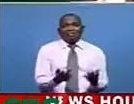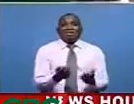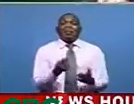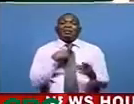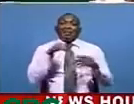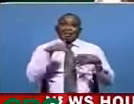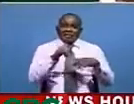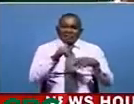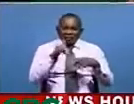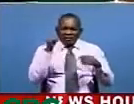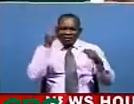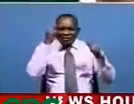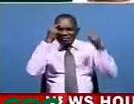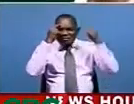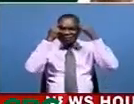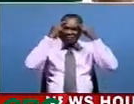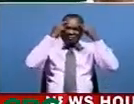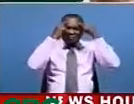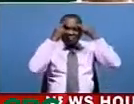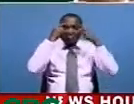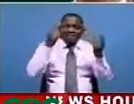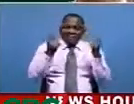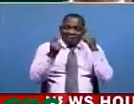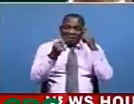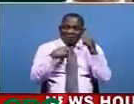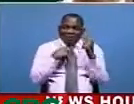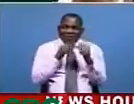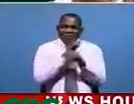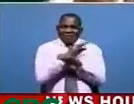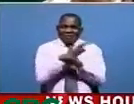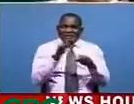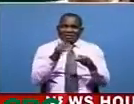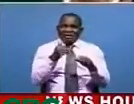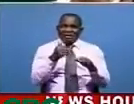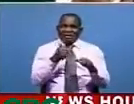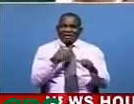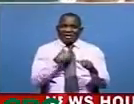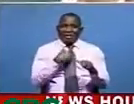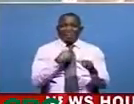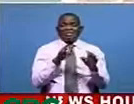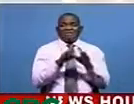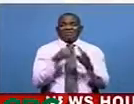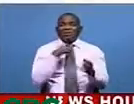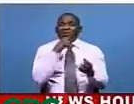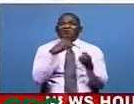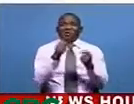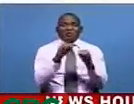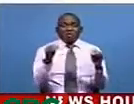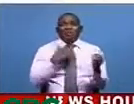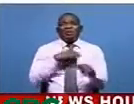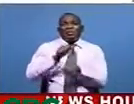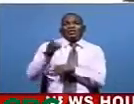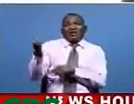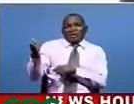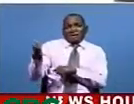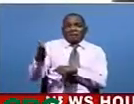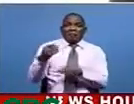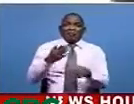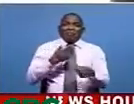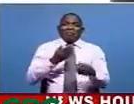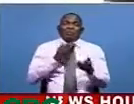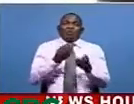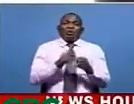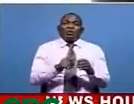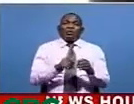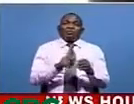still calculating because I'm not on my feet yet to say meja mejuma or homeko school, no. So I